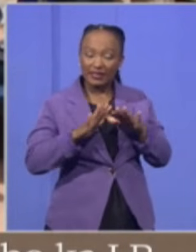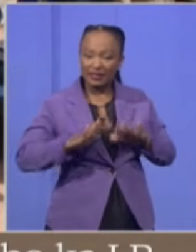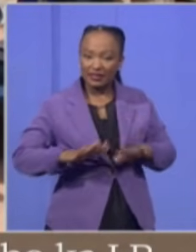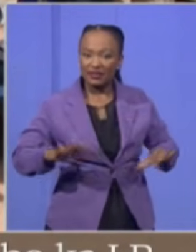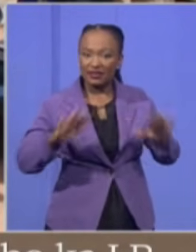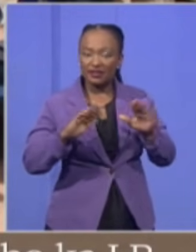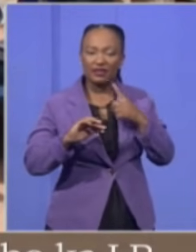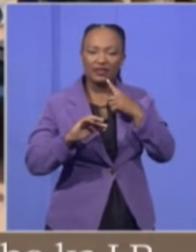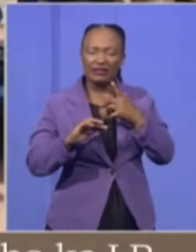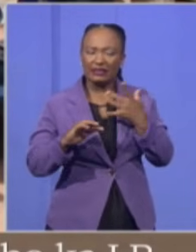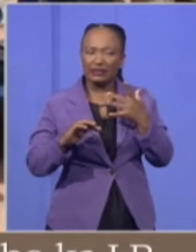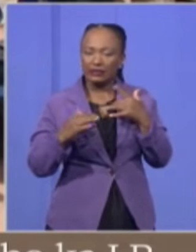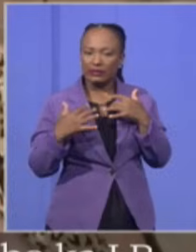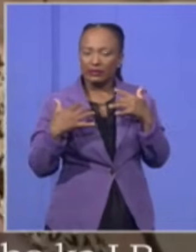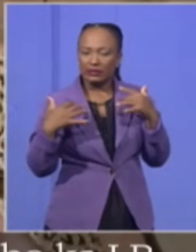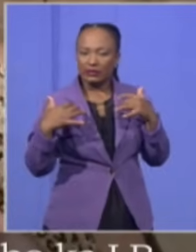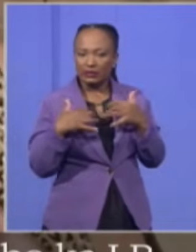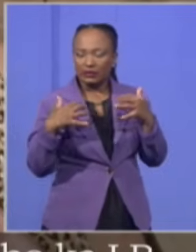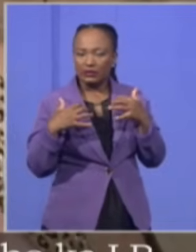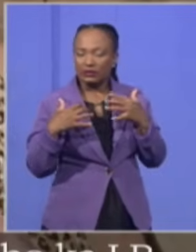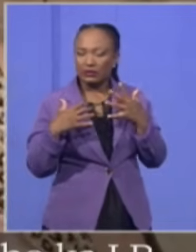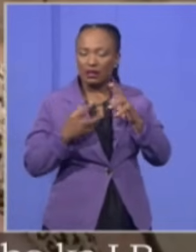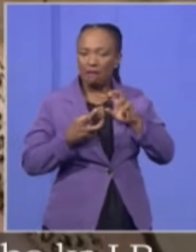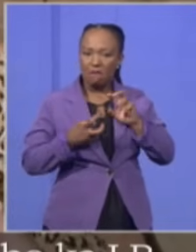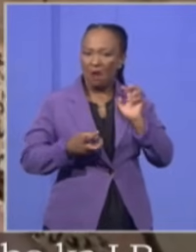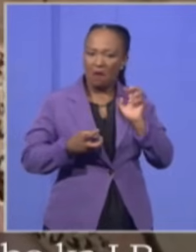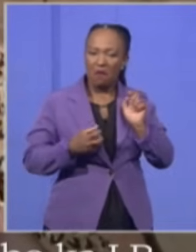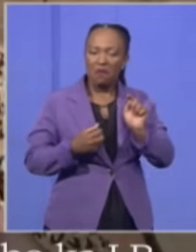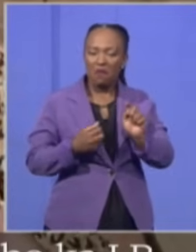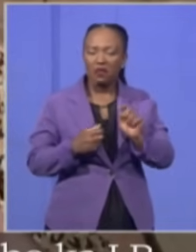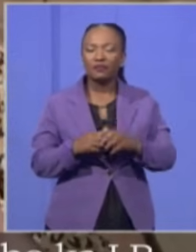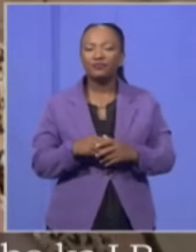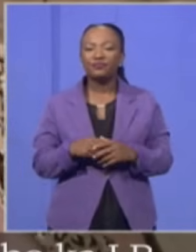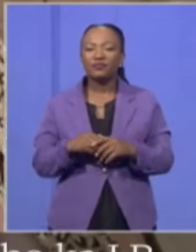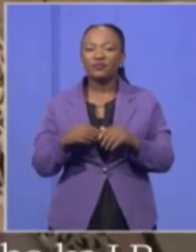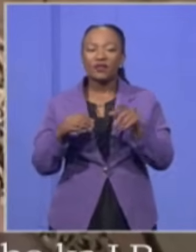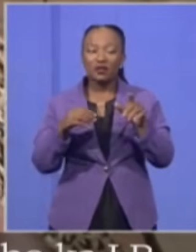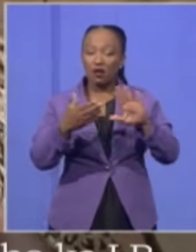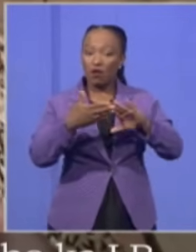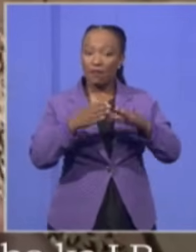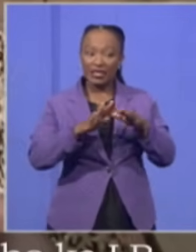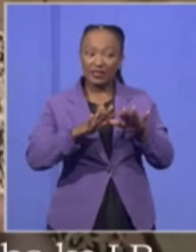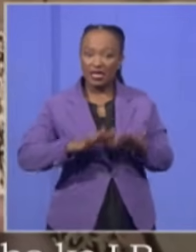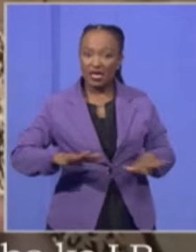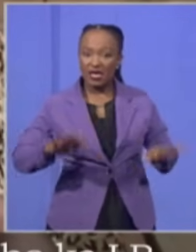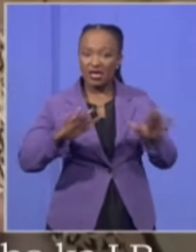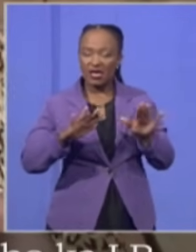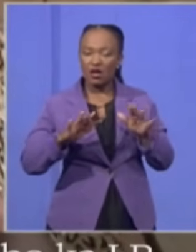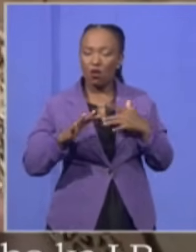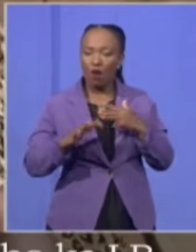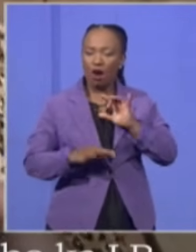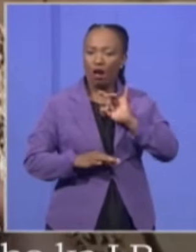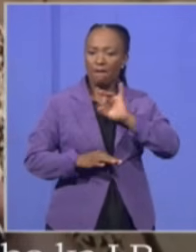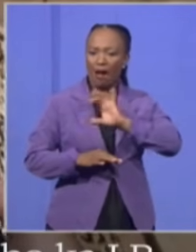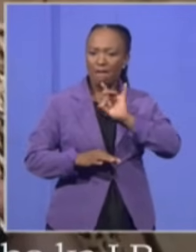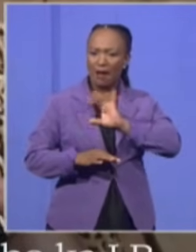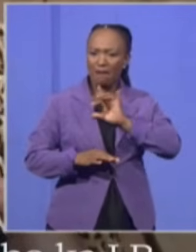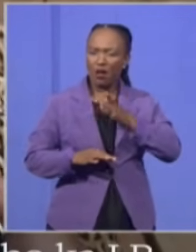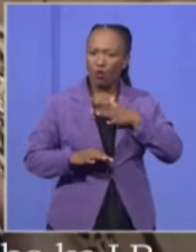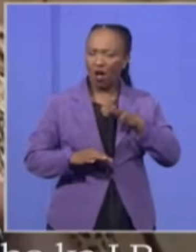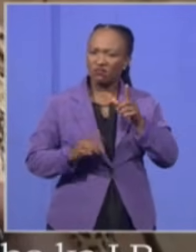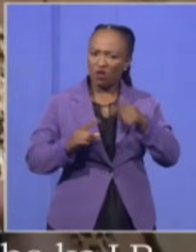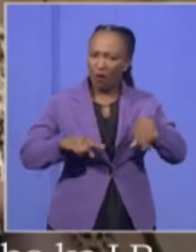tiragalo ye ya go garoša matswalo. Ba maketse badudi ba mo gae ka mokana ga bona ba tšhogile ebile ba ba emi ba re ba nyaka go botšiša dipotšišo gore